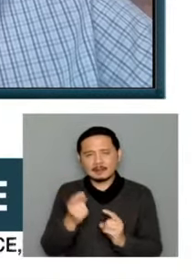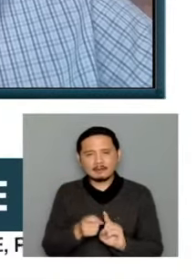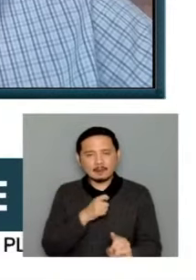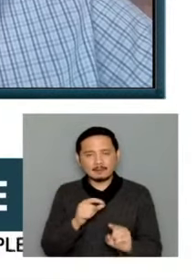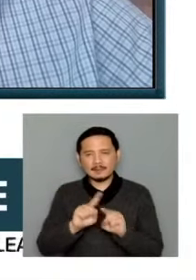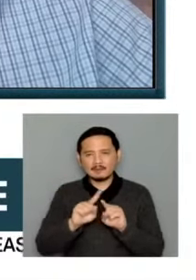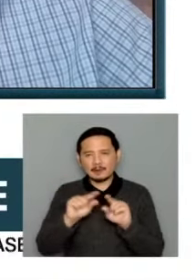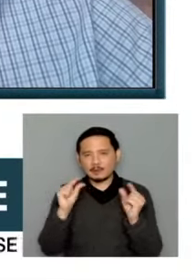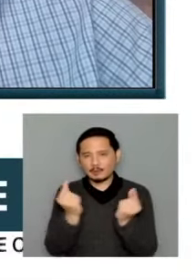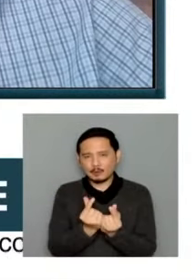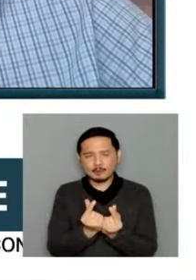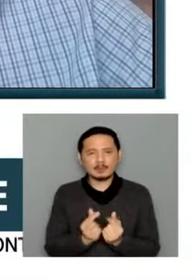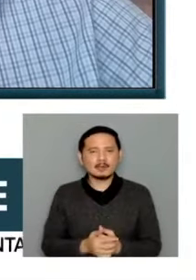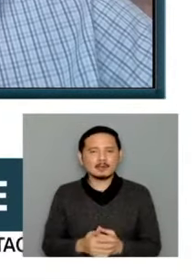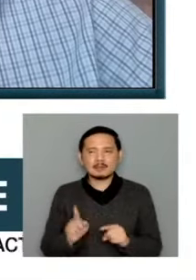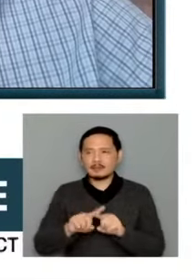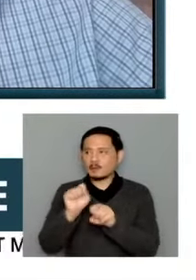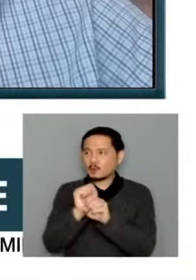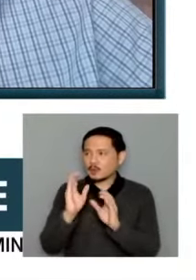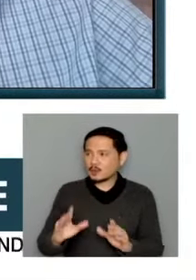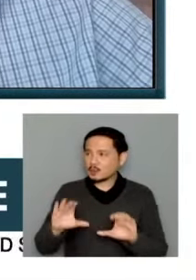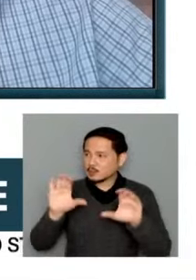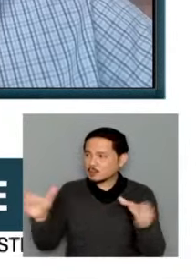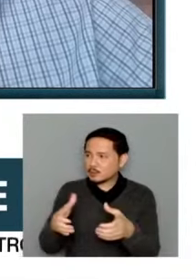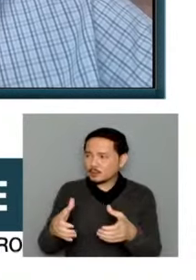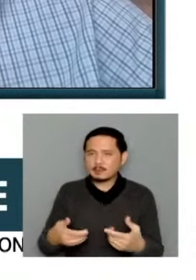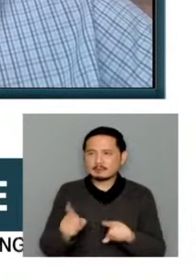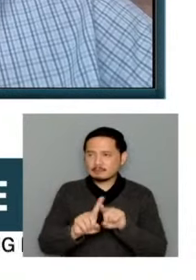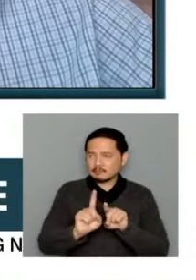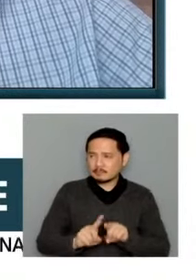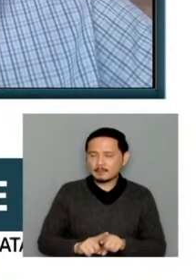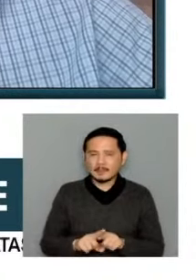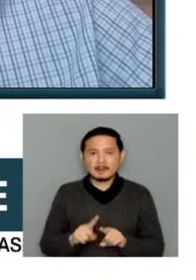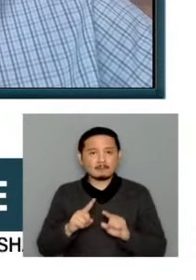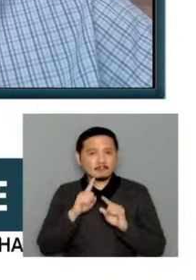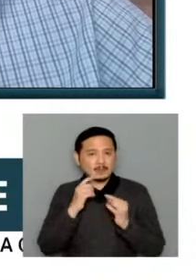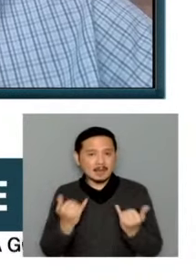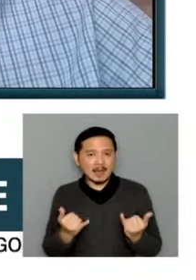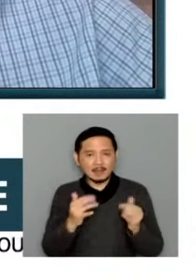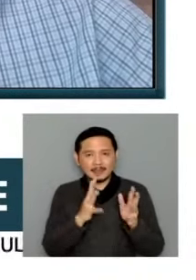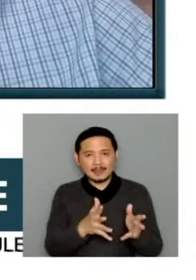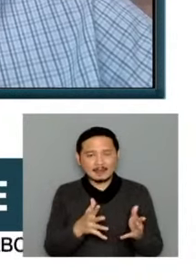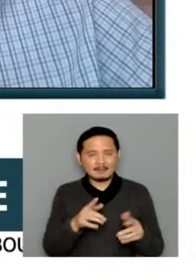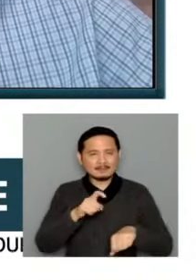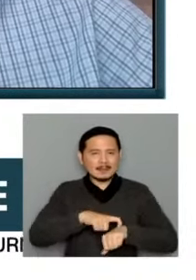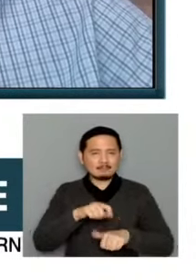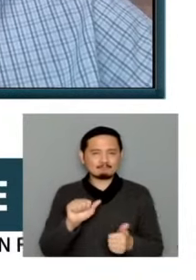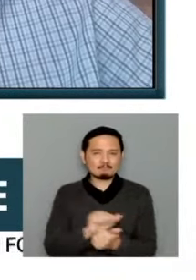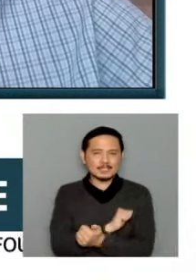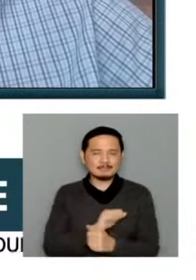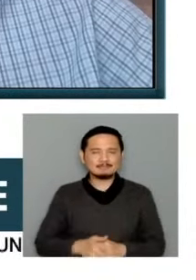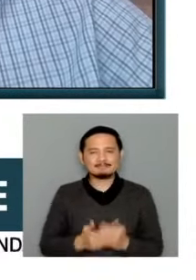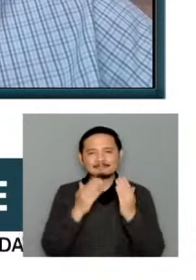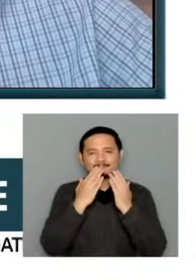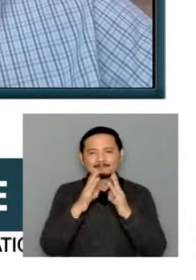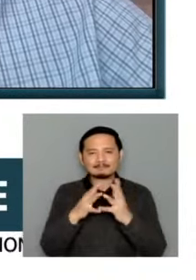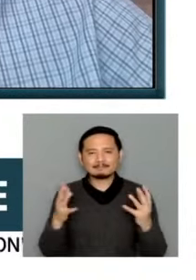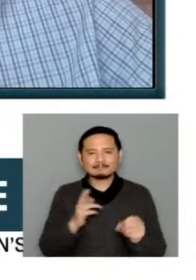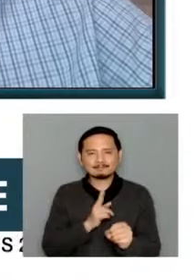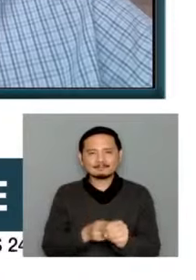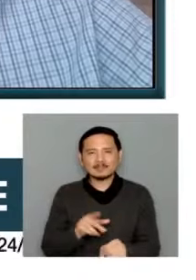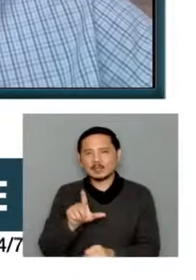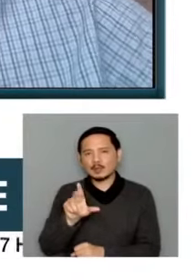as yours and also other workers groups. But we're going to have to leave it at that. We've just run out of time. Thank you so much for joining us, Luis